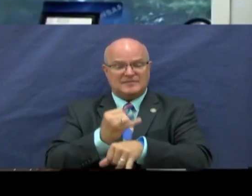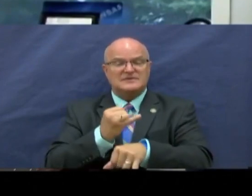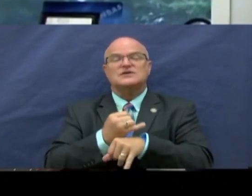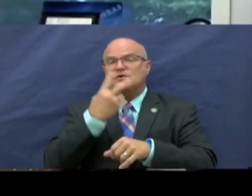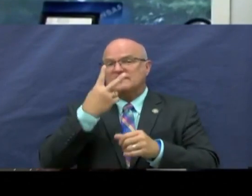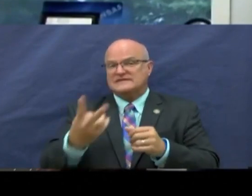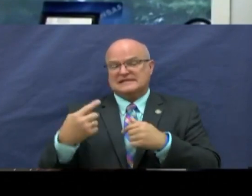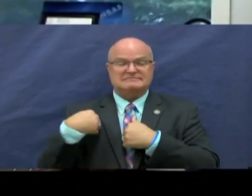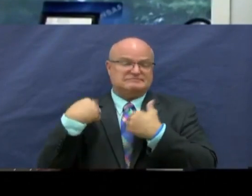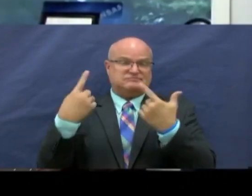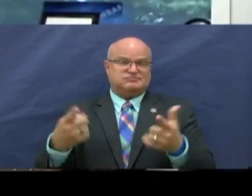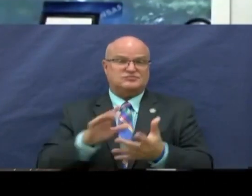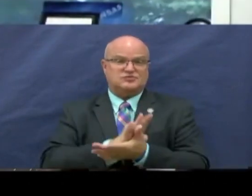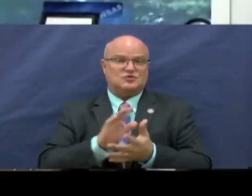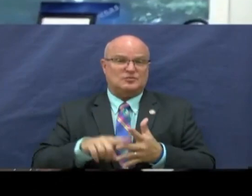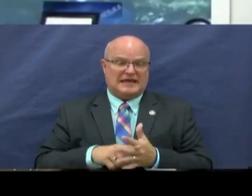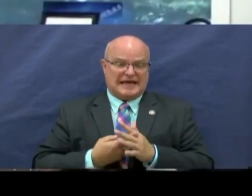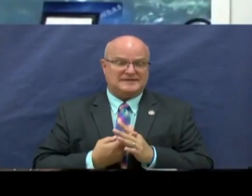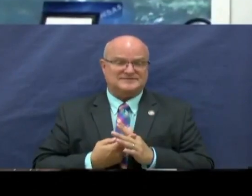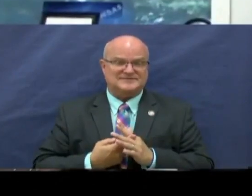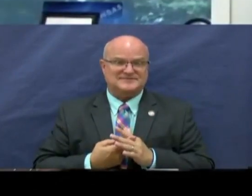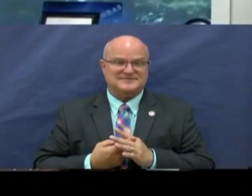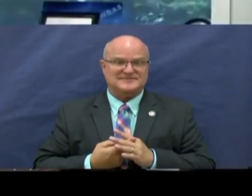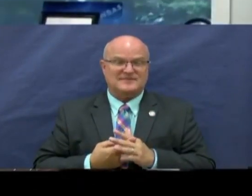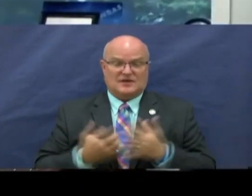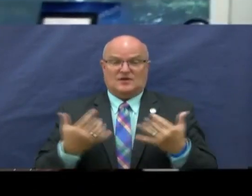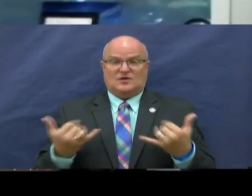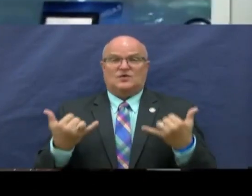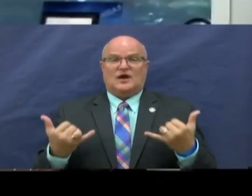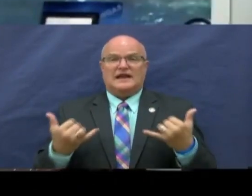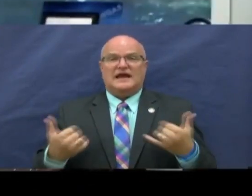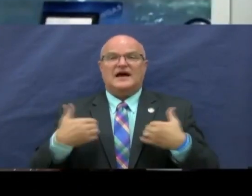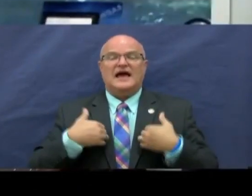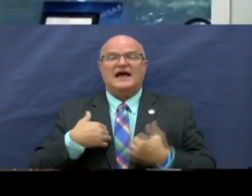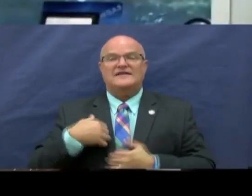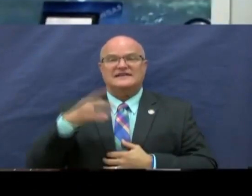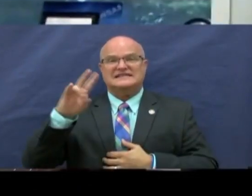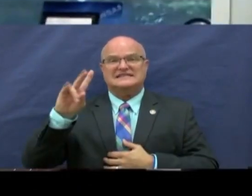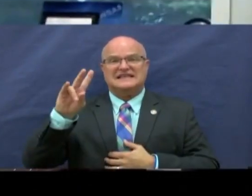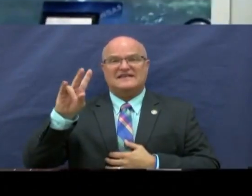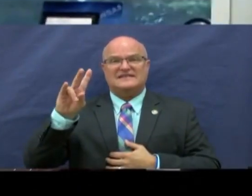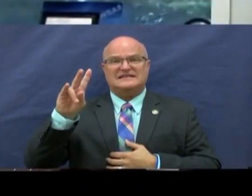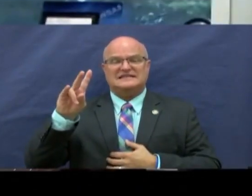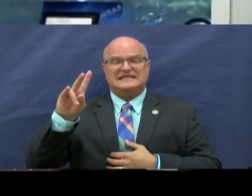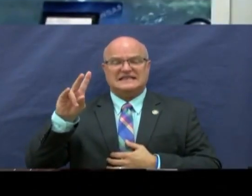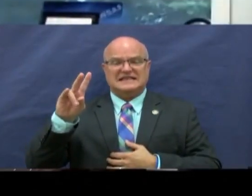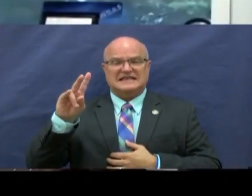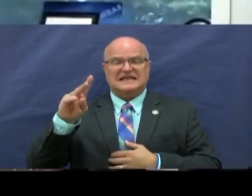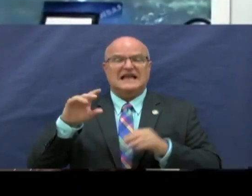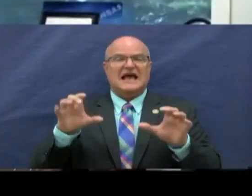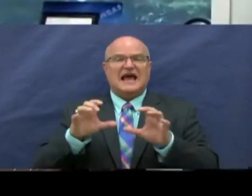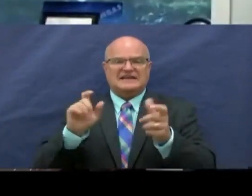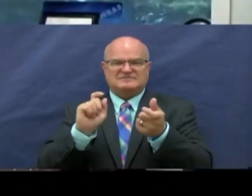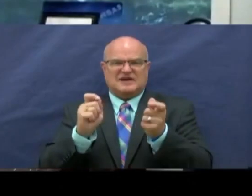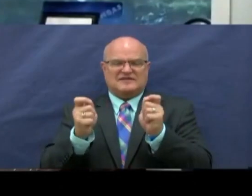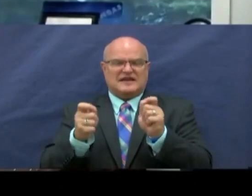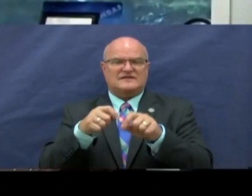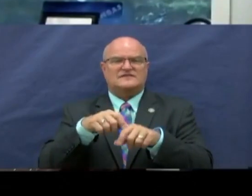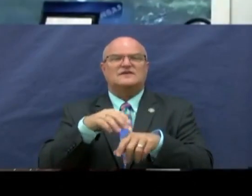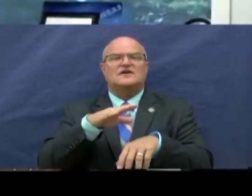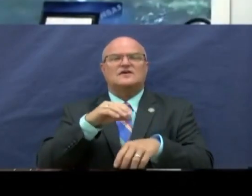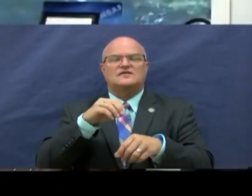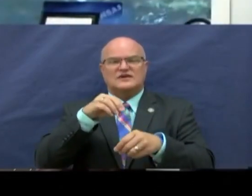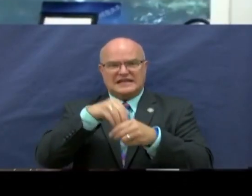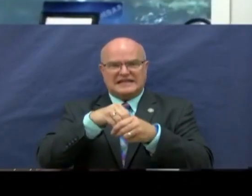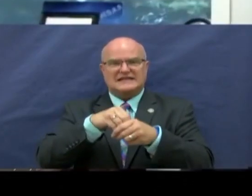seen since school began. Right now, we have 17 total active modifications for on-site